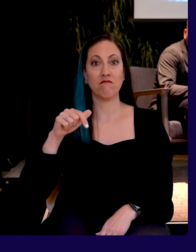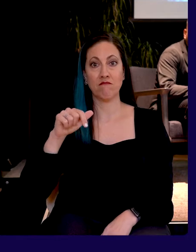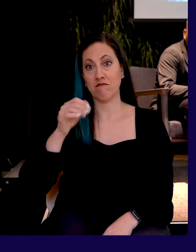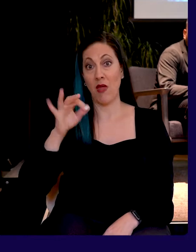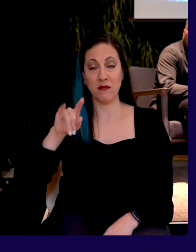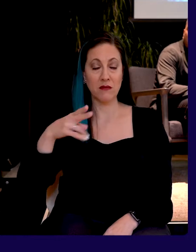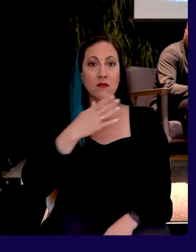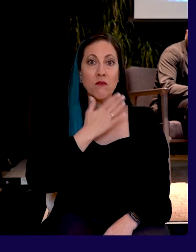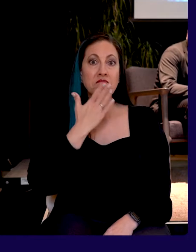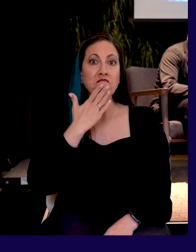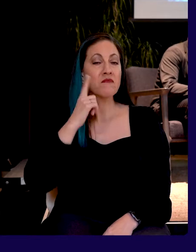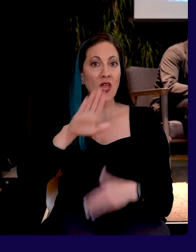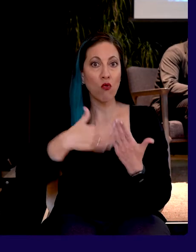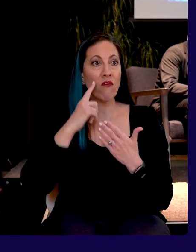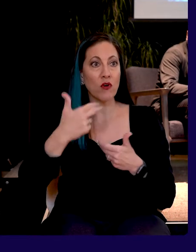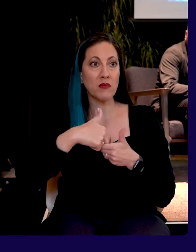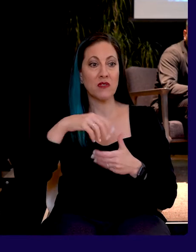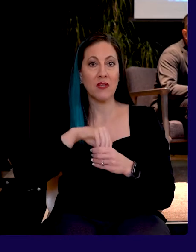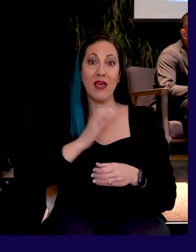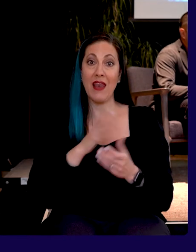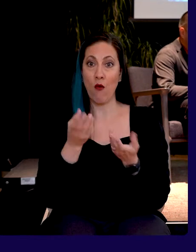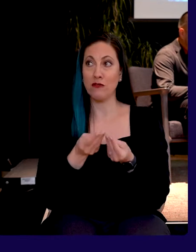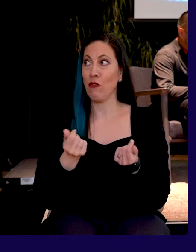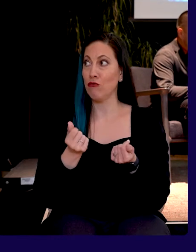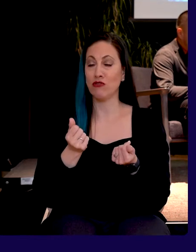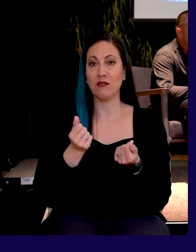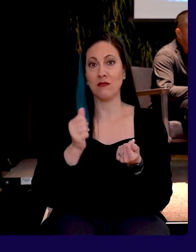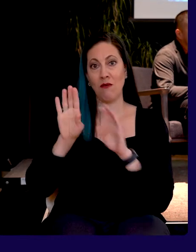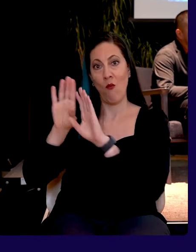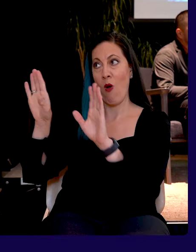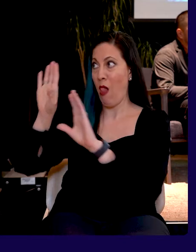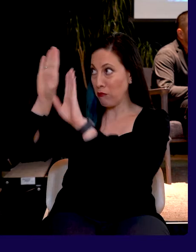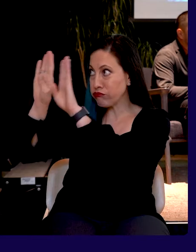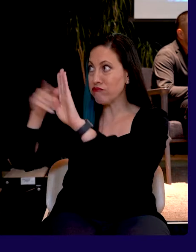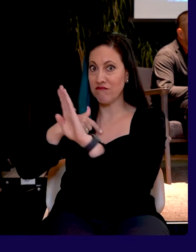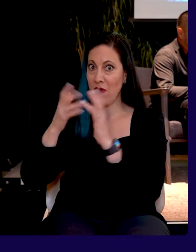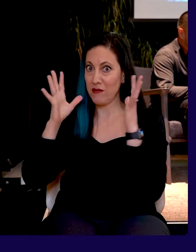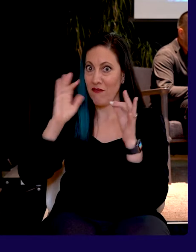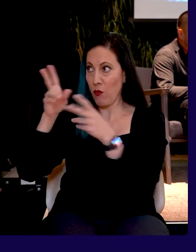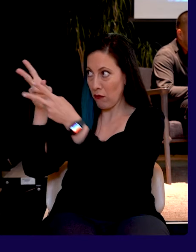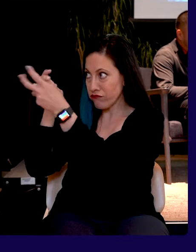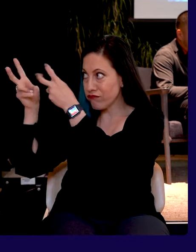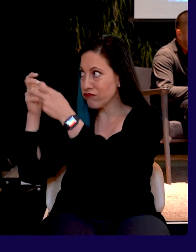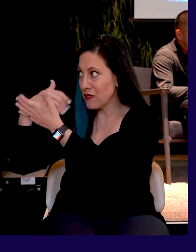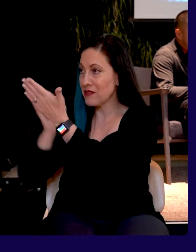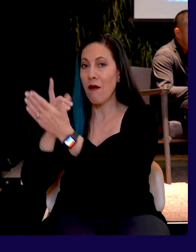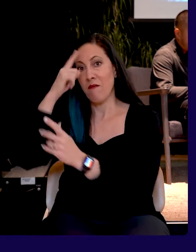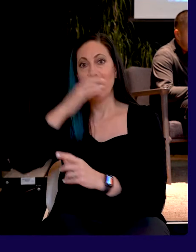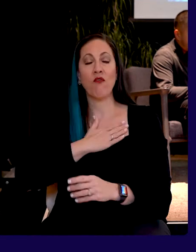And thank you all for participating in our solutions wall. I'm definitely going to steal some of that for my own